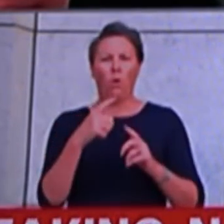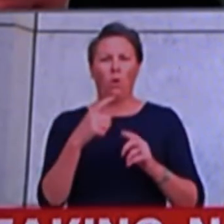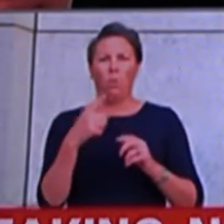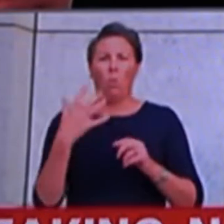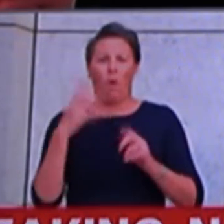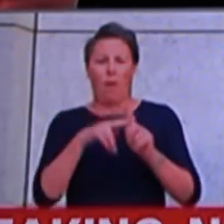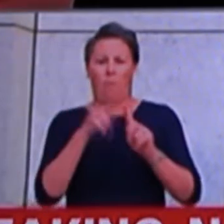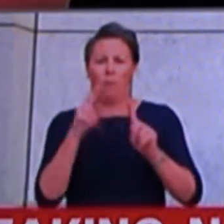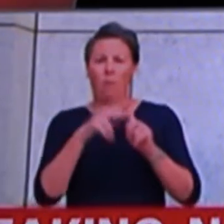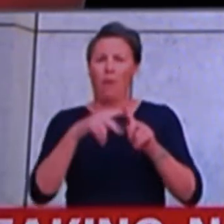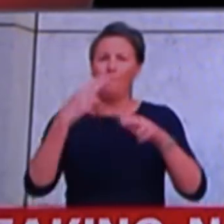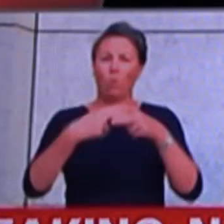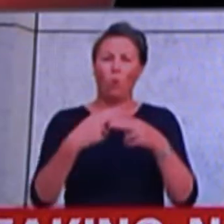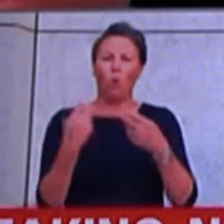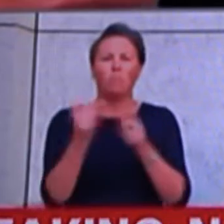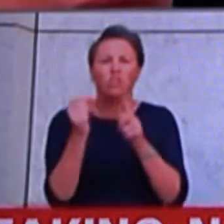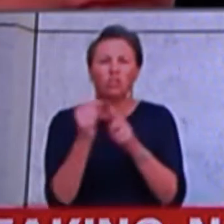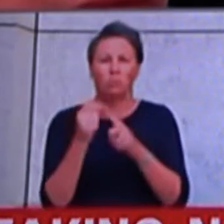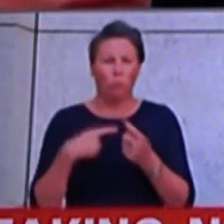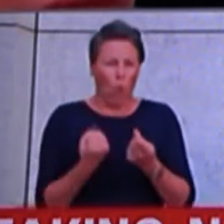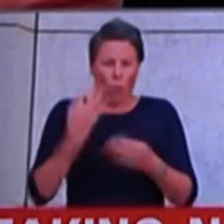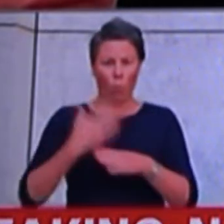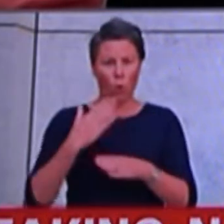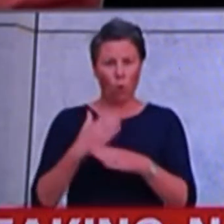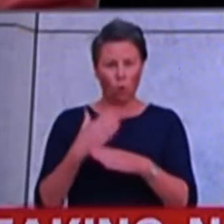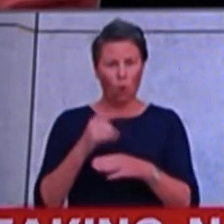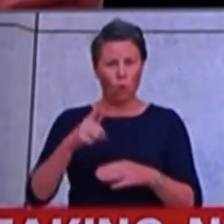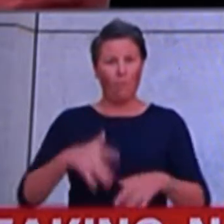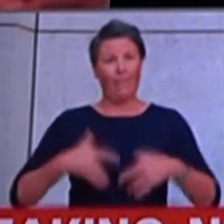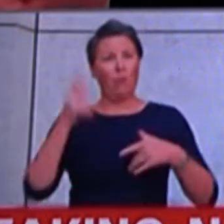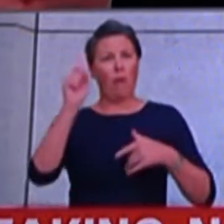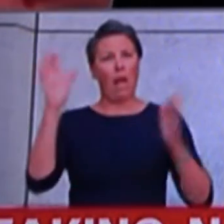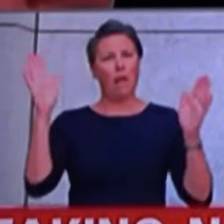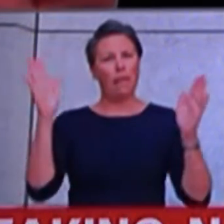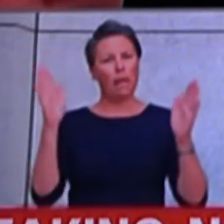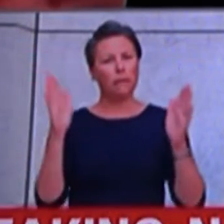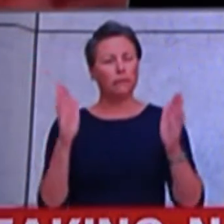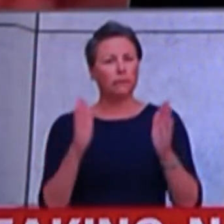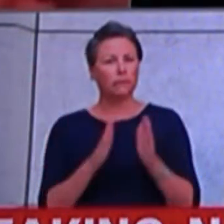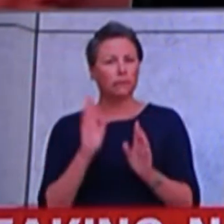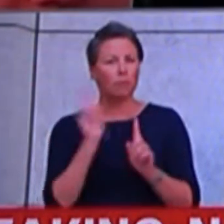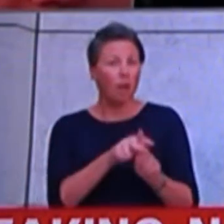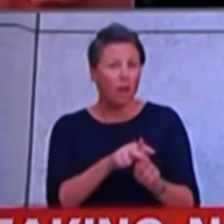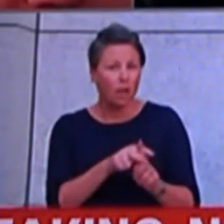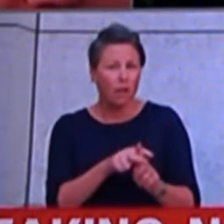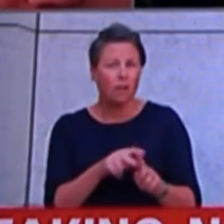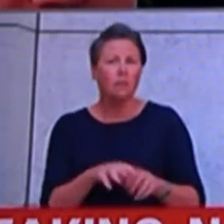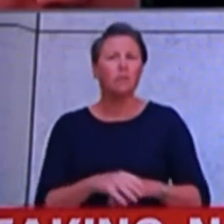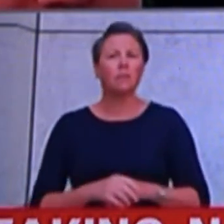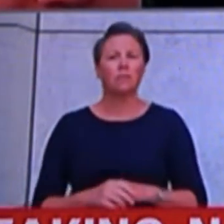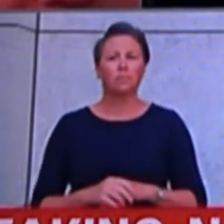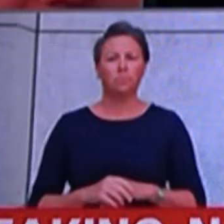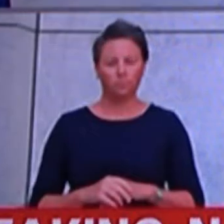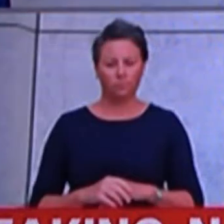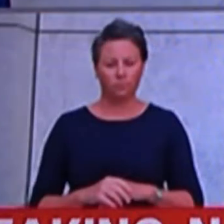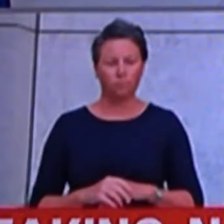out some figures today just showing that the last week was actually the biggest in jobless claims over the last 3